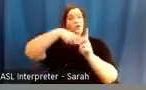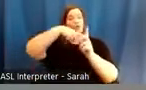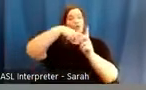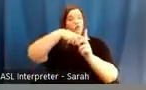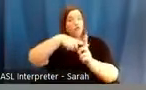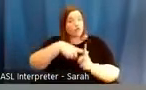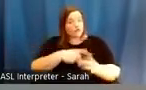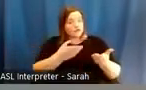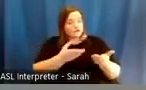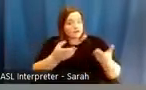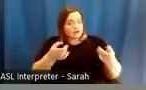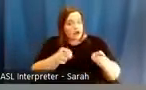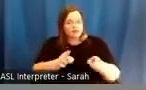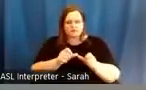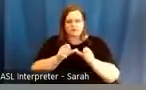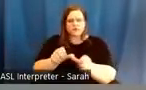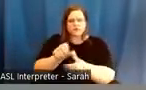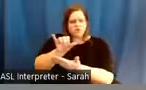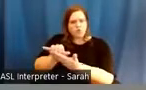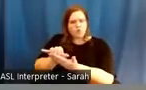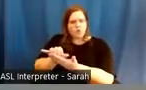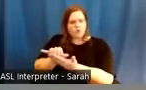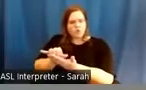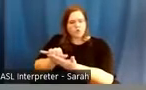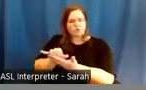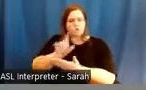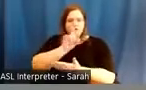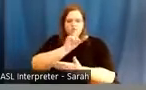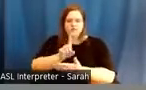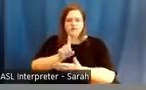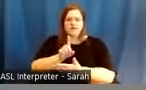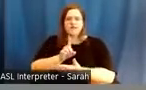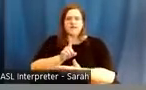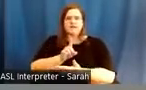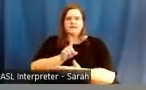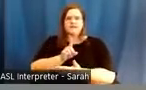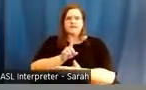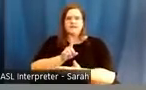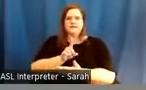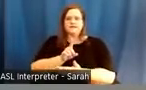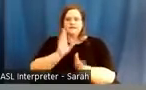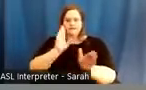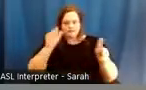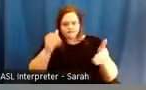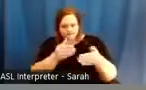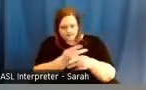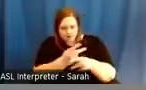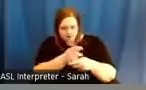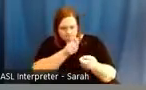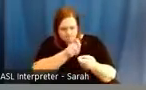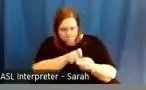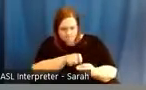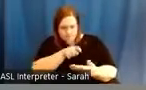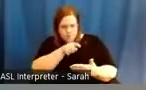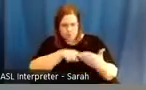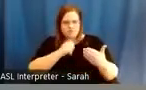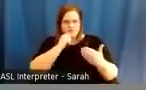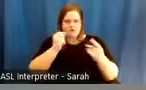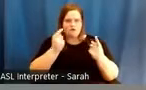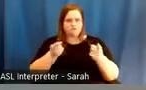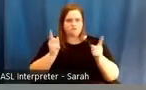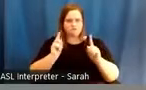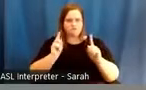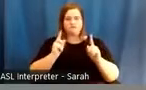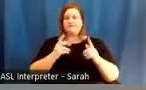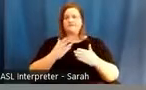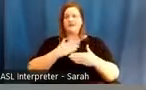happening, let's continue those, and let's really zero in on the things that aren't working. And you know, happy to